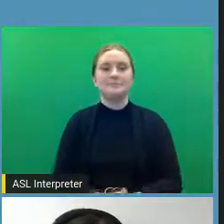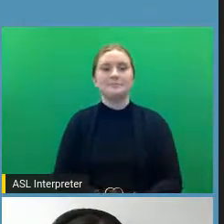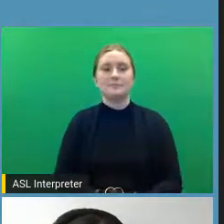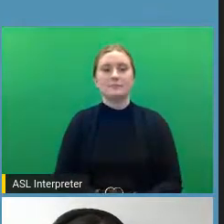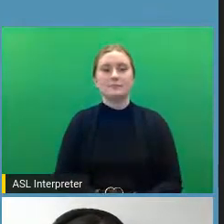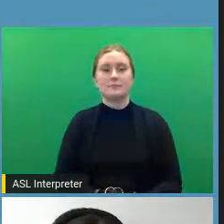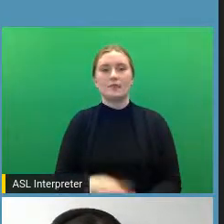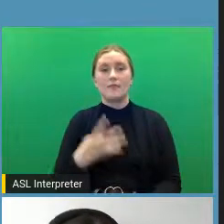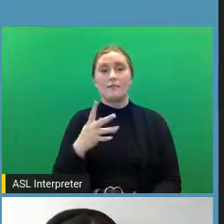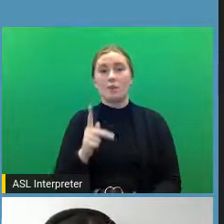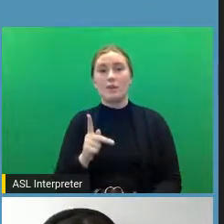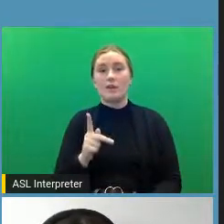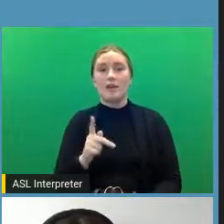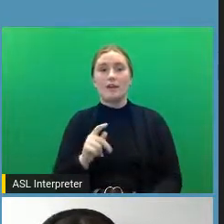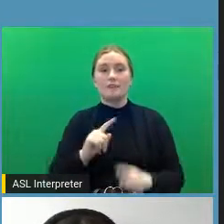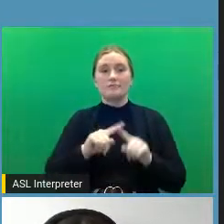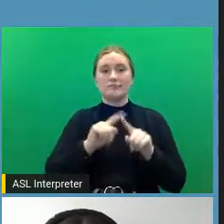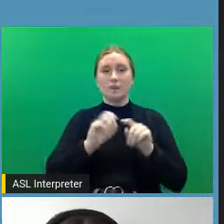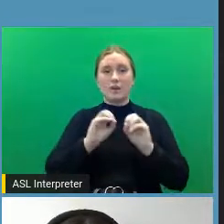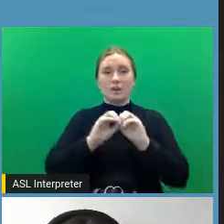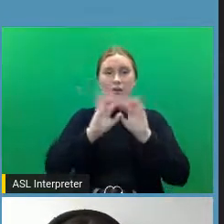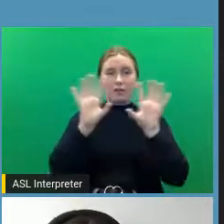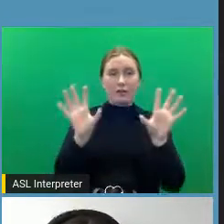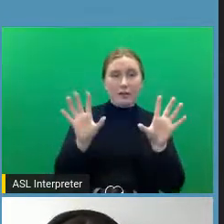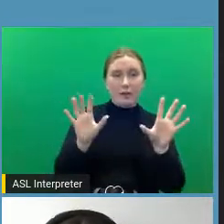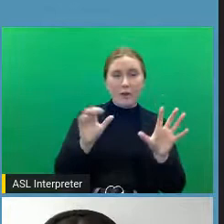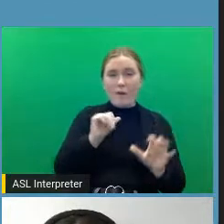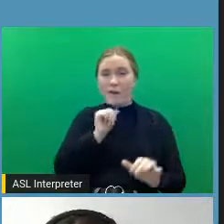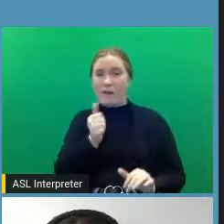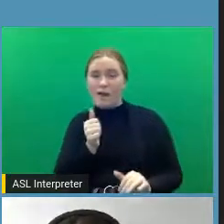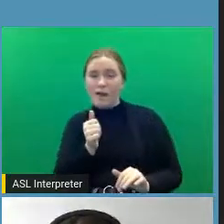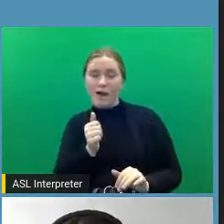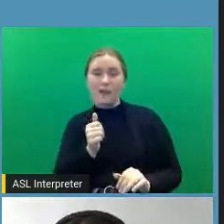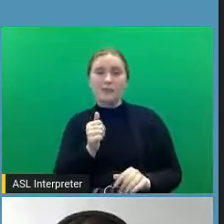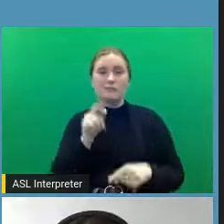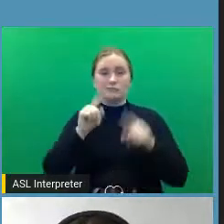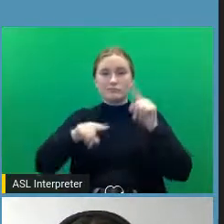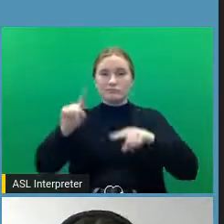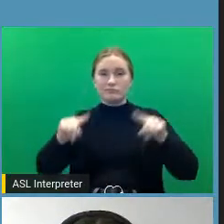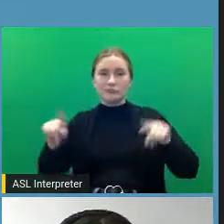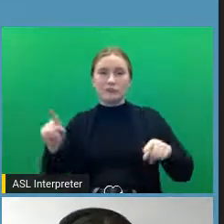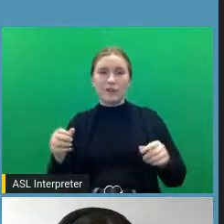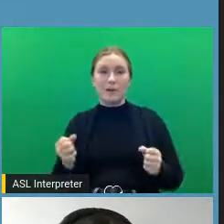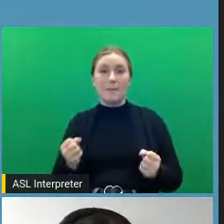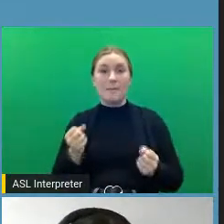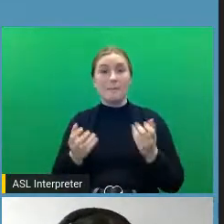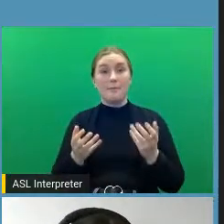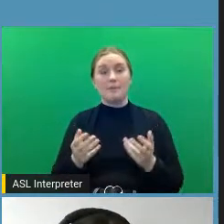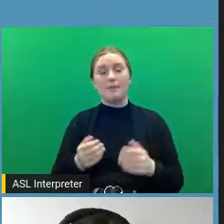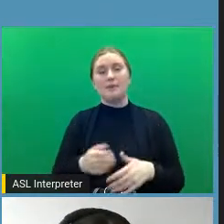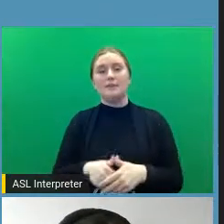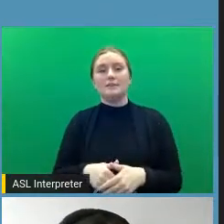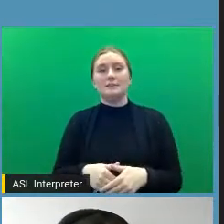has another implication on resolution. It's a little bit wider of a frame. And so you might be able to fit a couple more characters in.